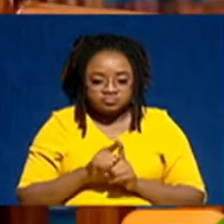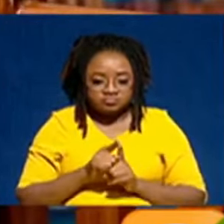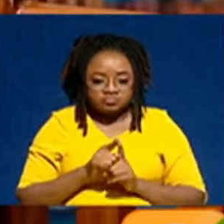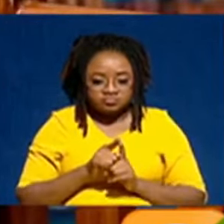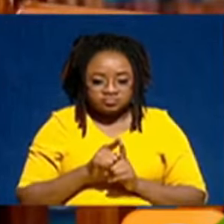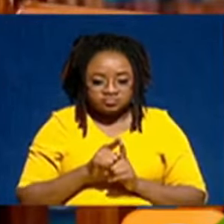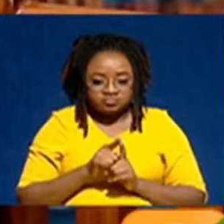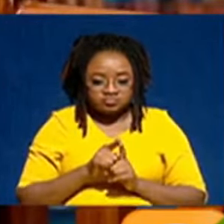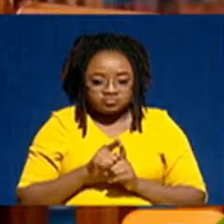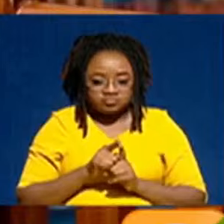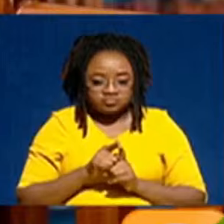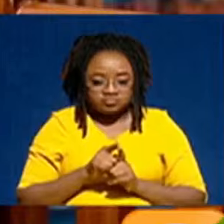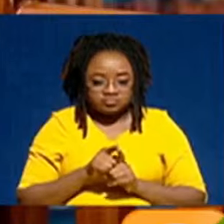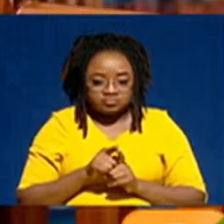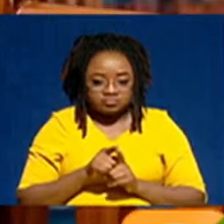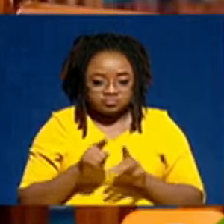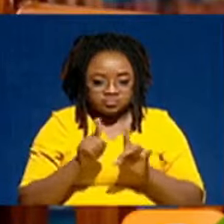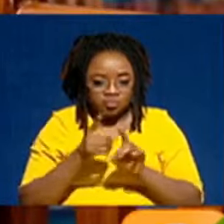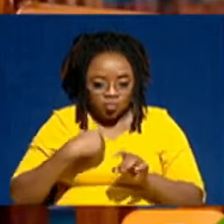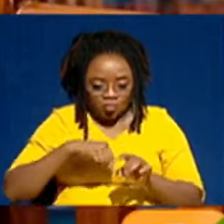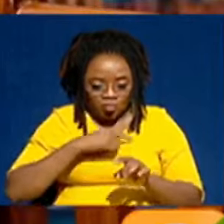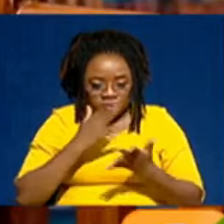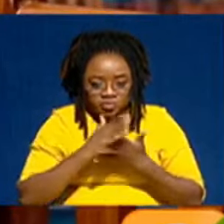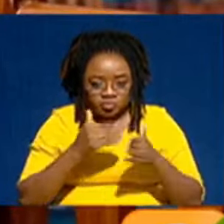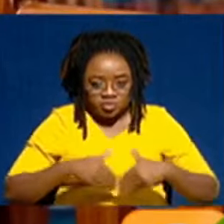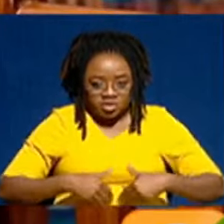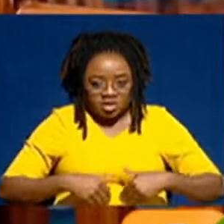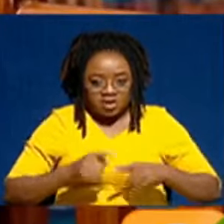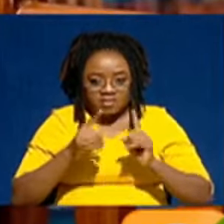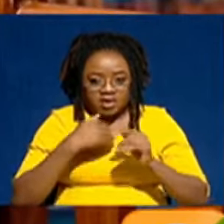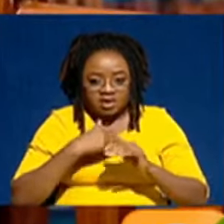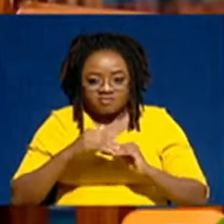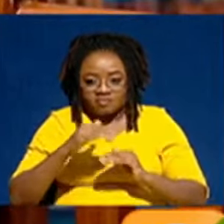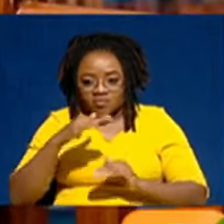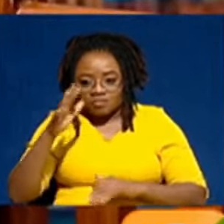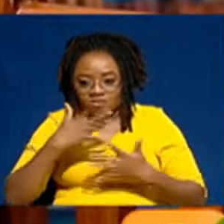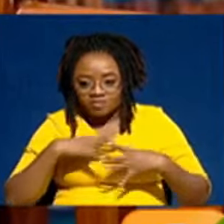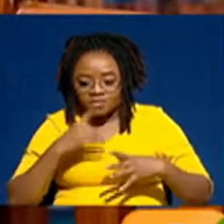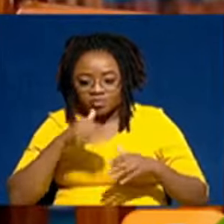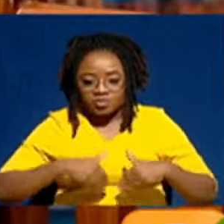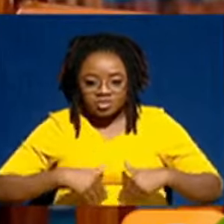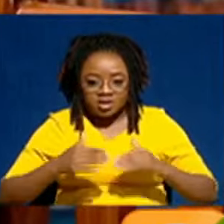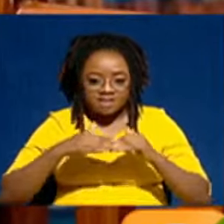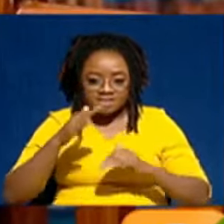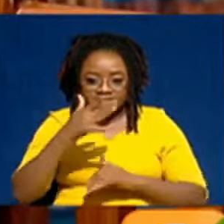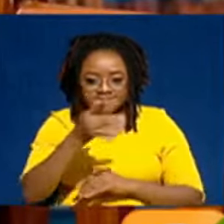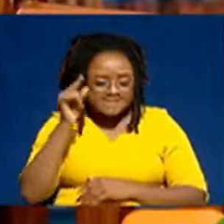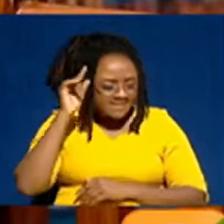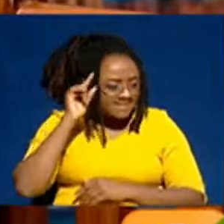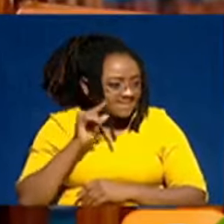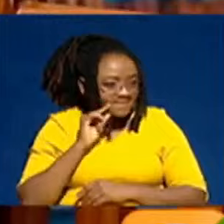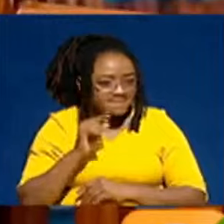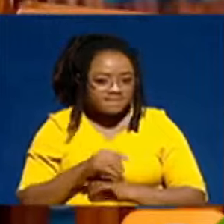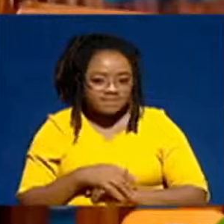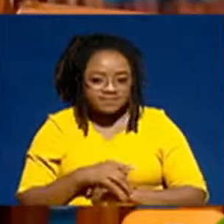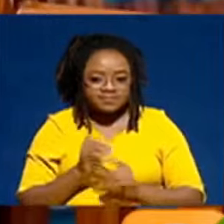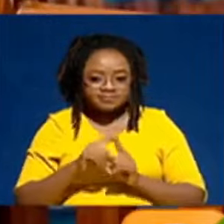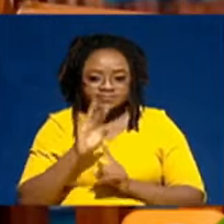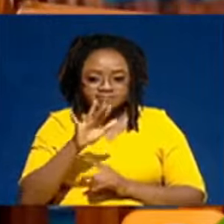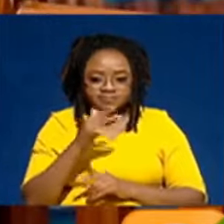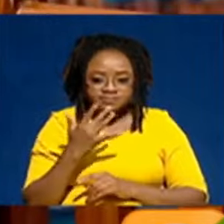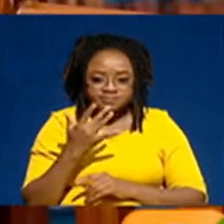rest of us. I consider myself, I'm still a little bit young, but there are people who are much younger than me who are in the Gen Z generation. For them, their phone